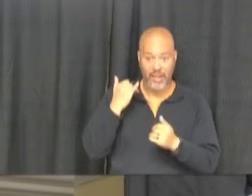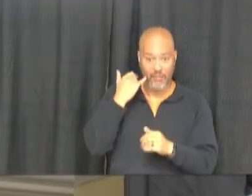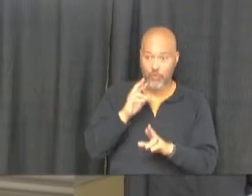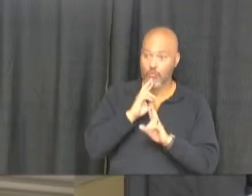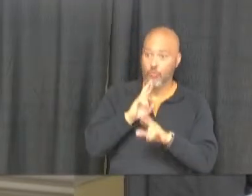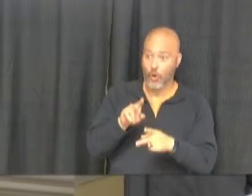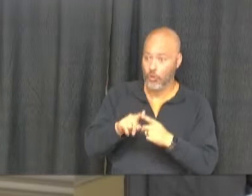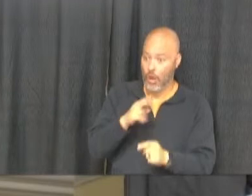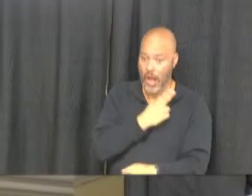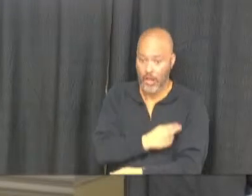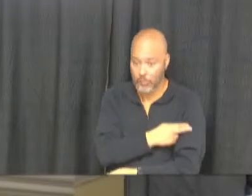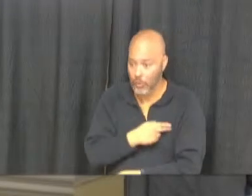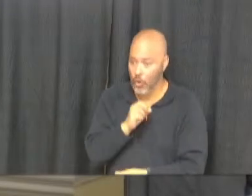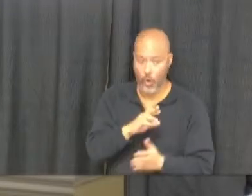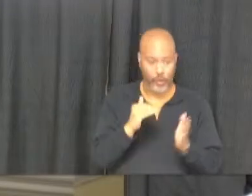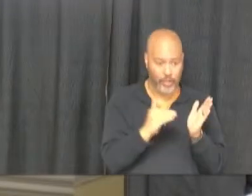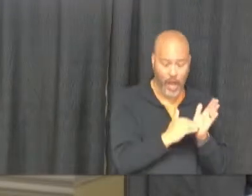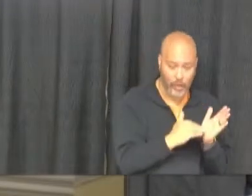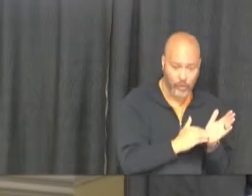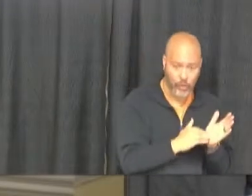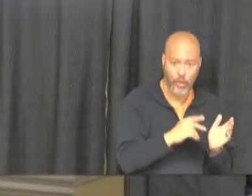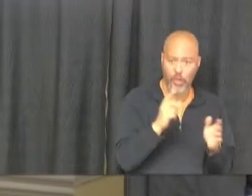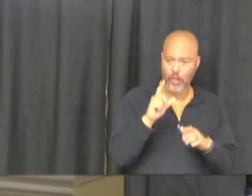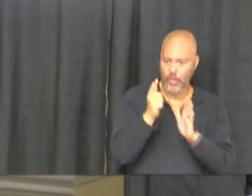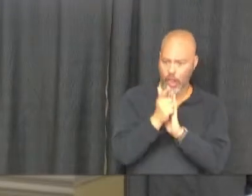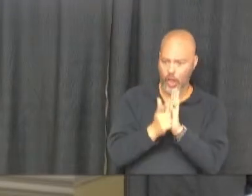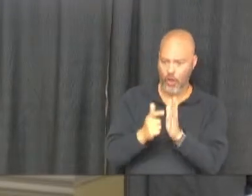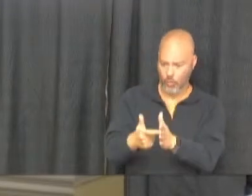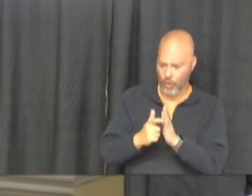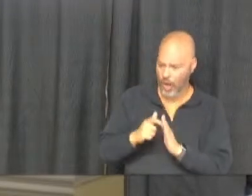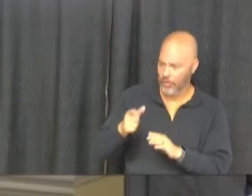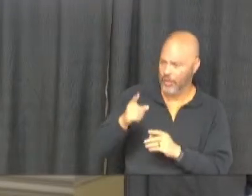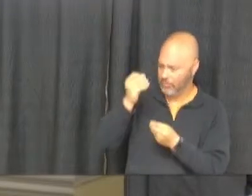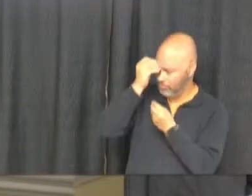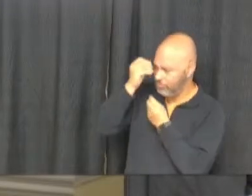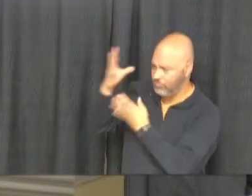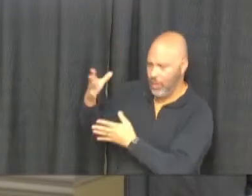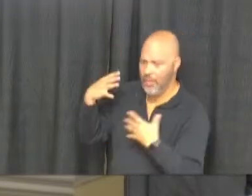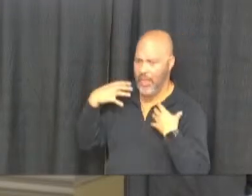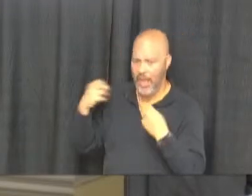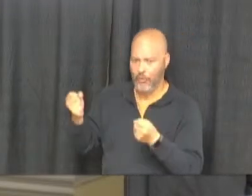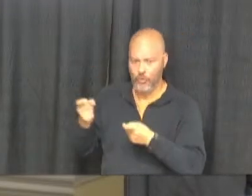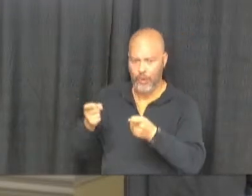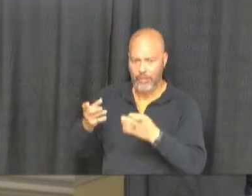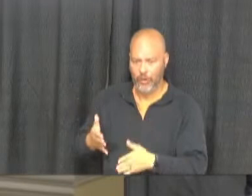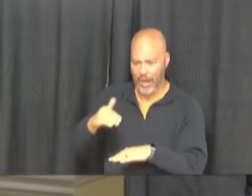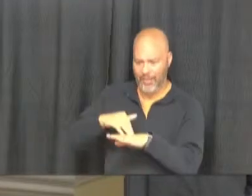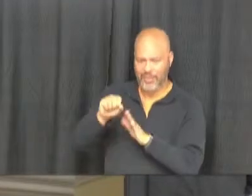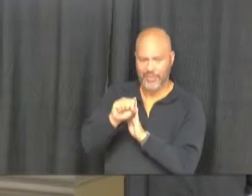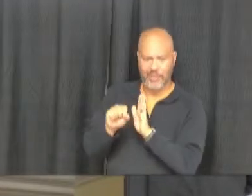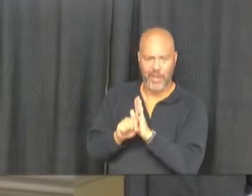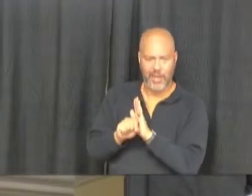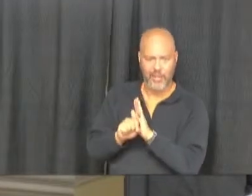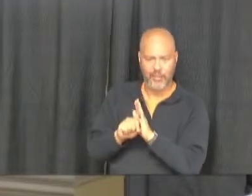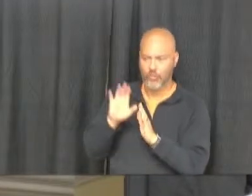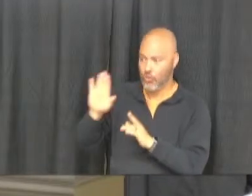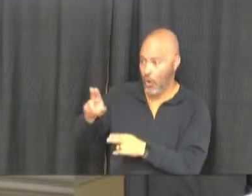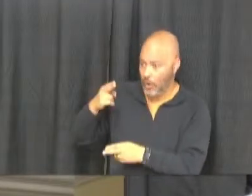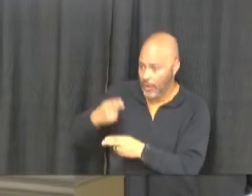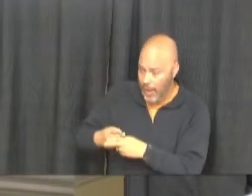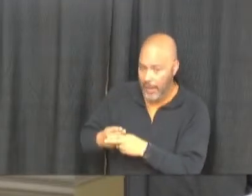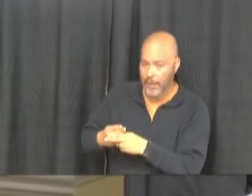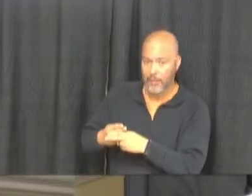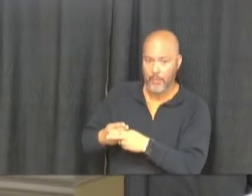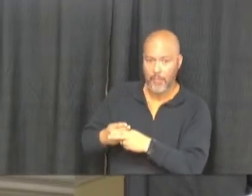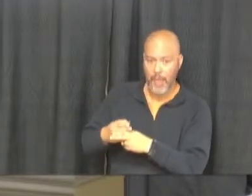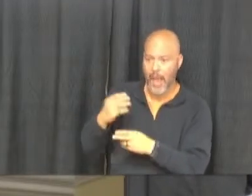report to a hospital or to your doctor, the law requires them to report to the health director at the state level your name